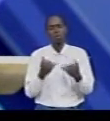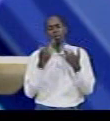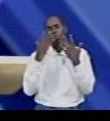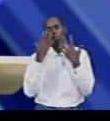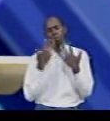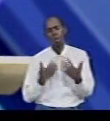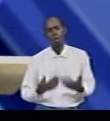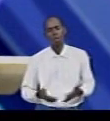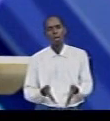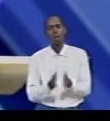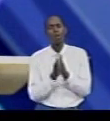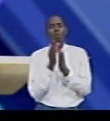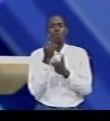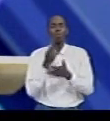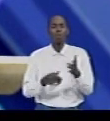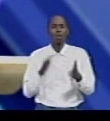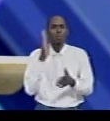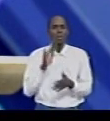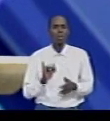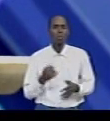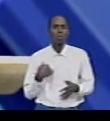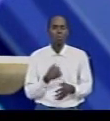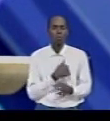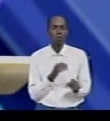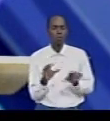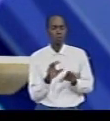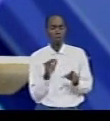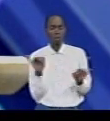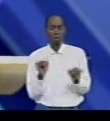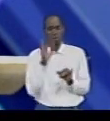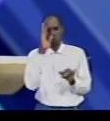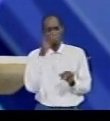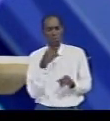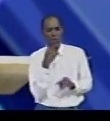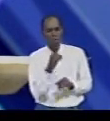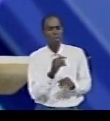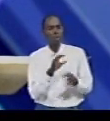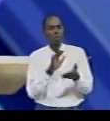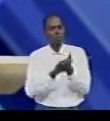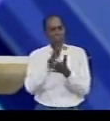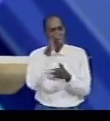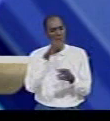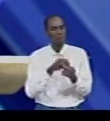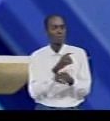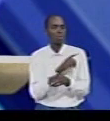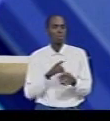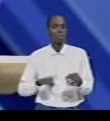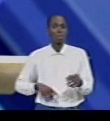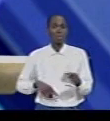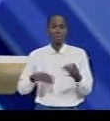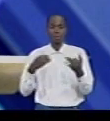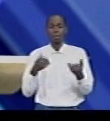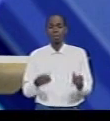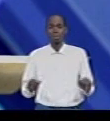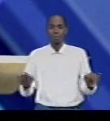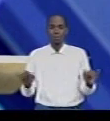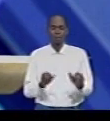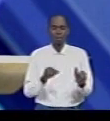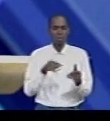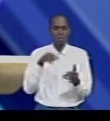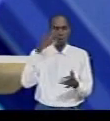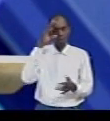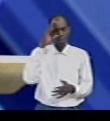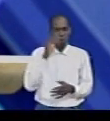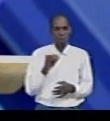told them to believe on the Lord. And this man, a notable leader in the